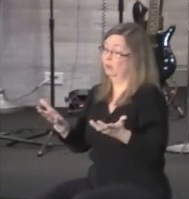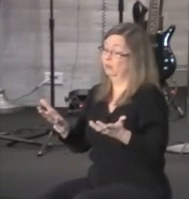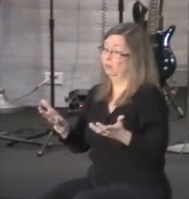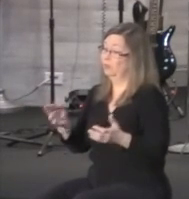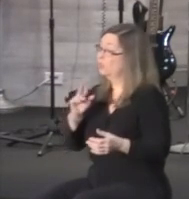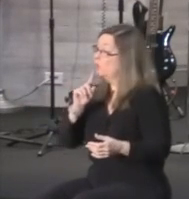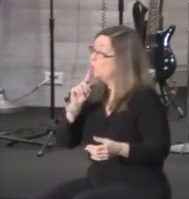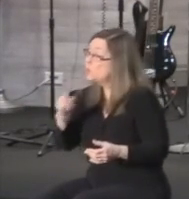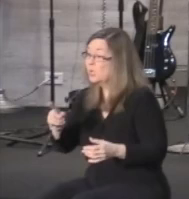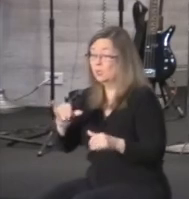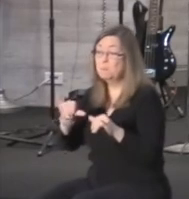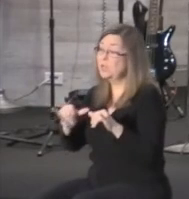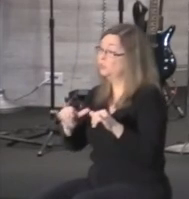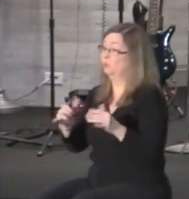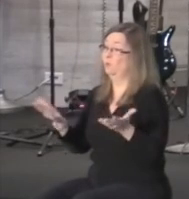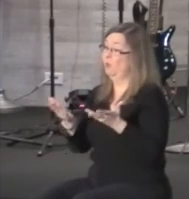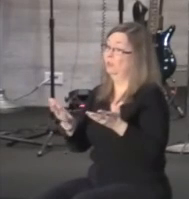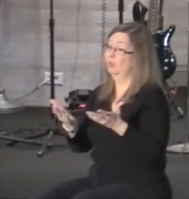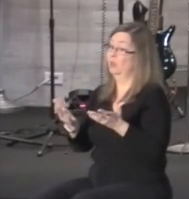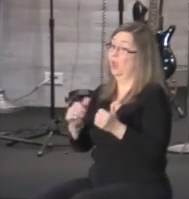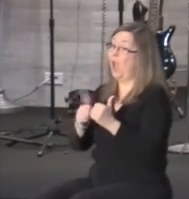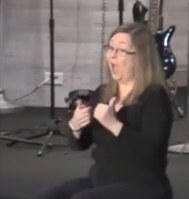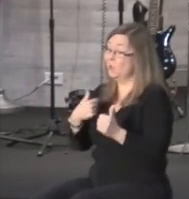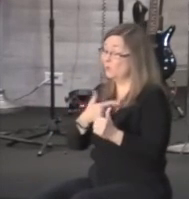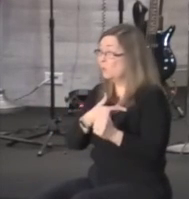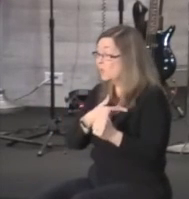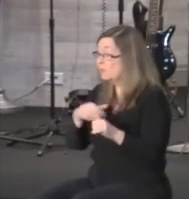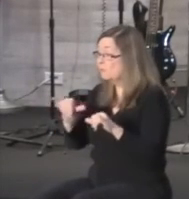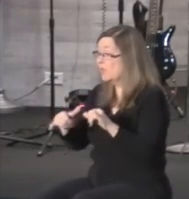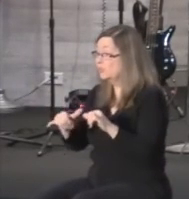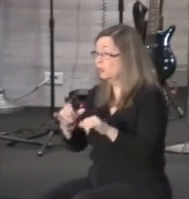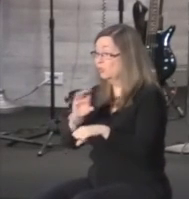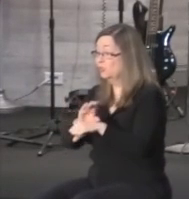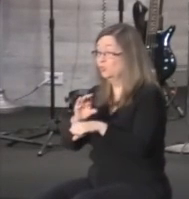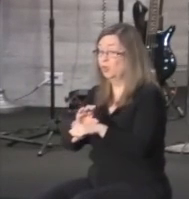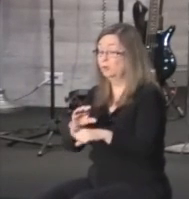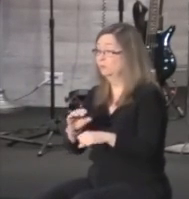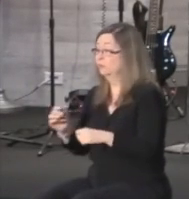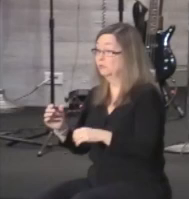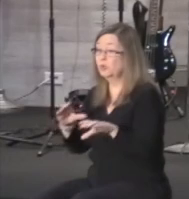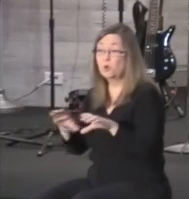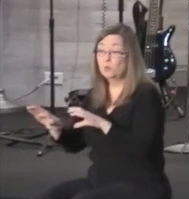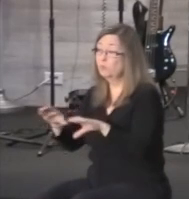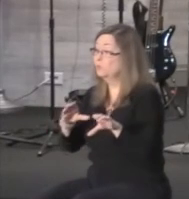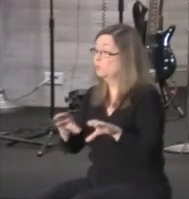What's the real measure of the church? How could we actually measure what the church is doing?